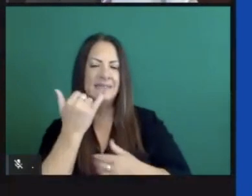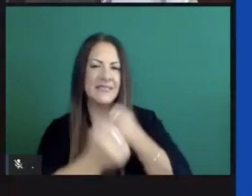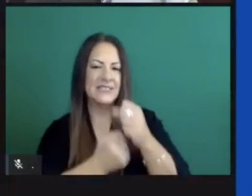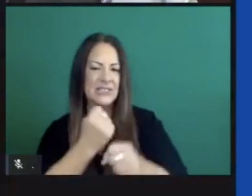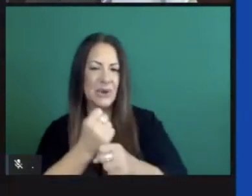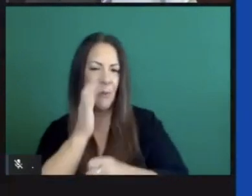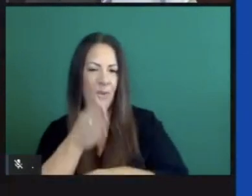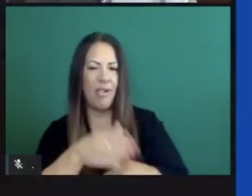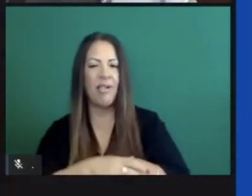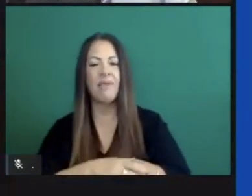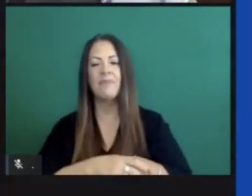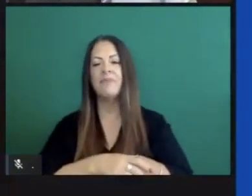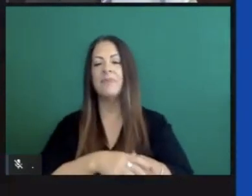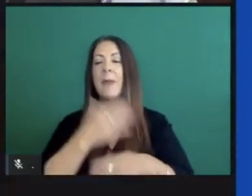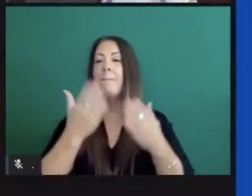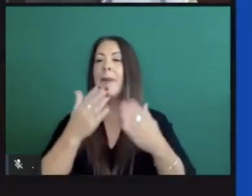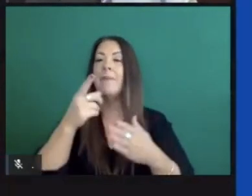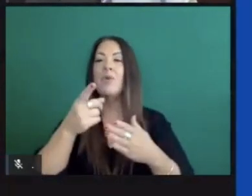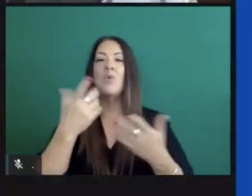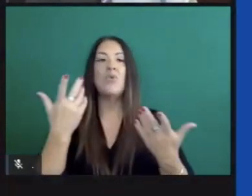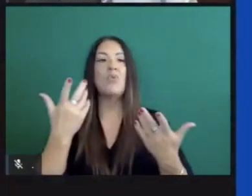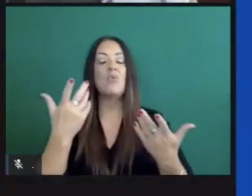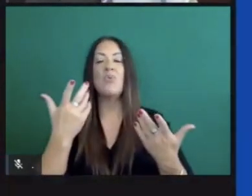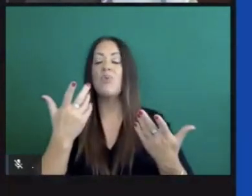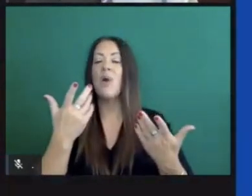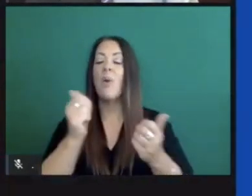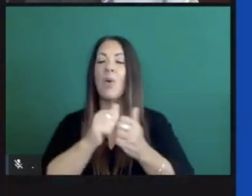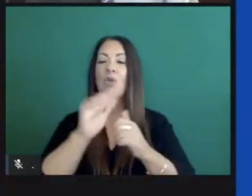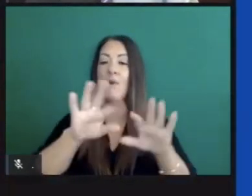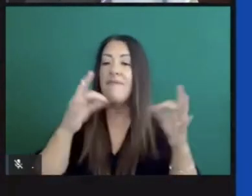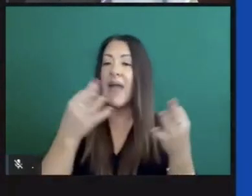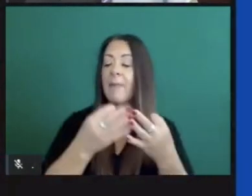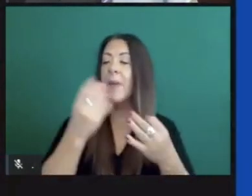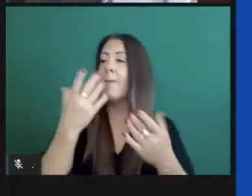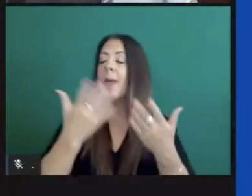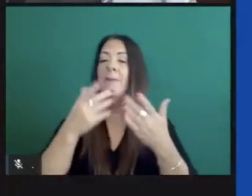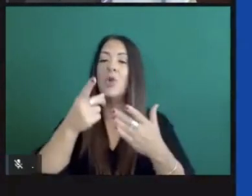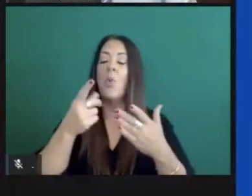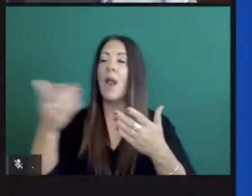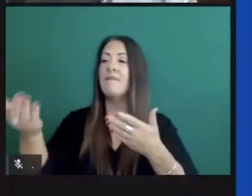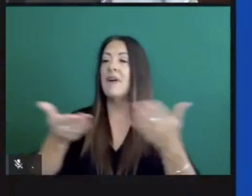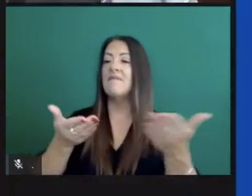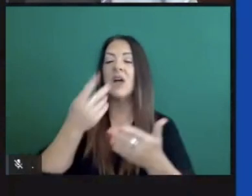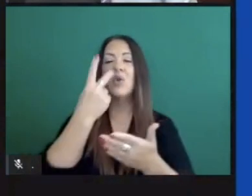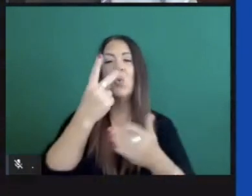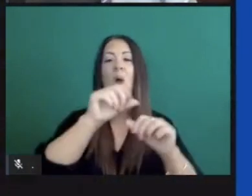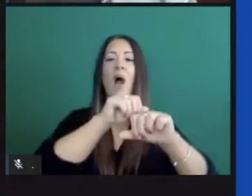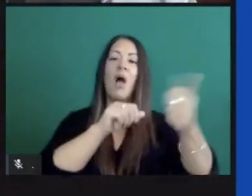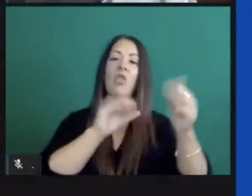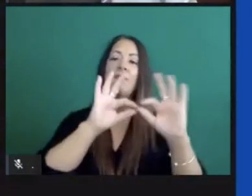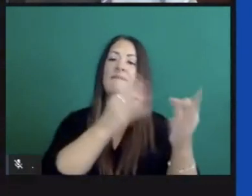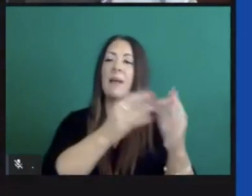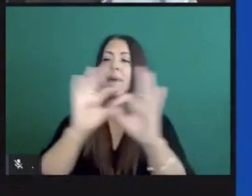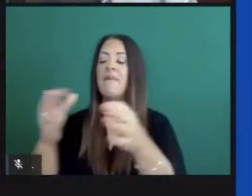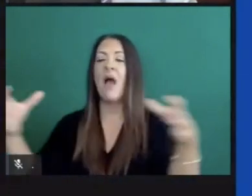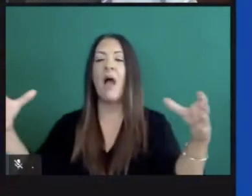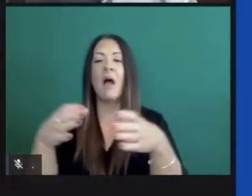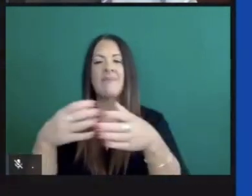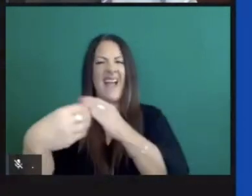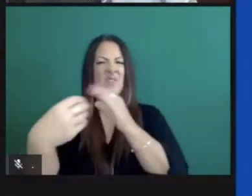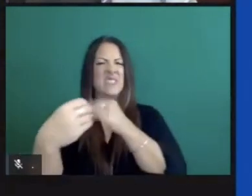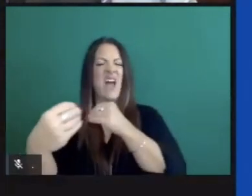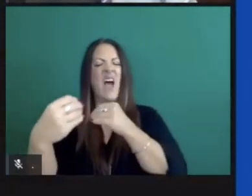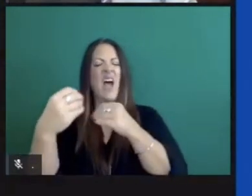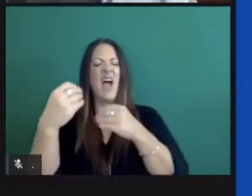a Halloween-themed meal outdoors with your household and up to 2 others. This is a great way to remind yourself on the small